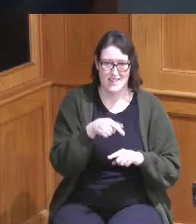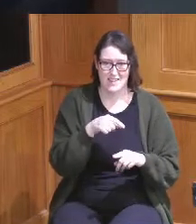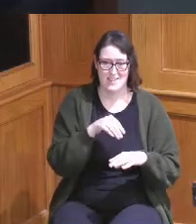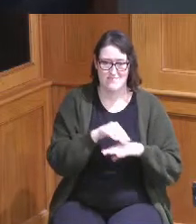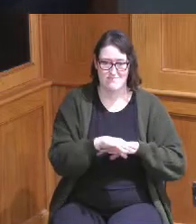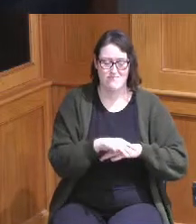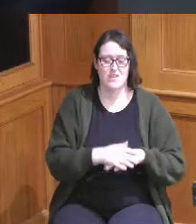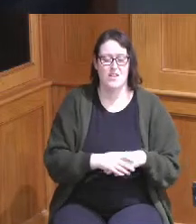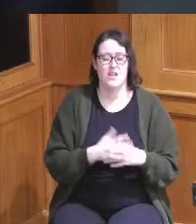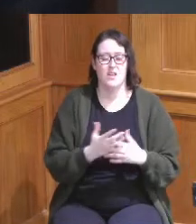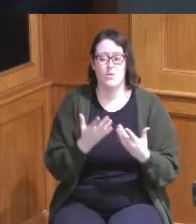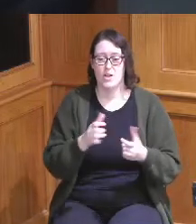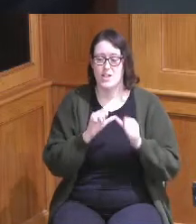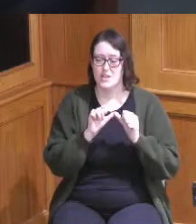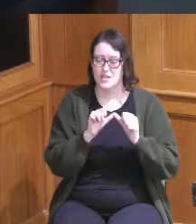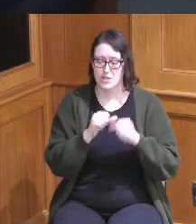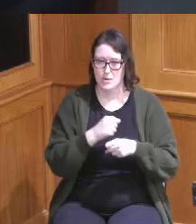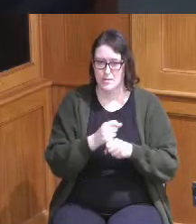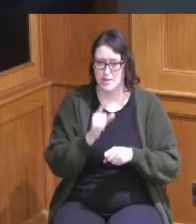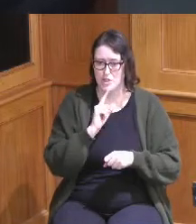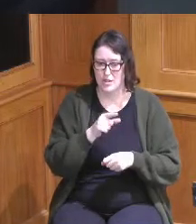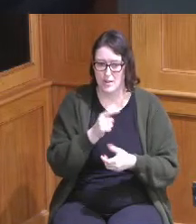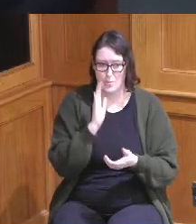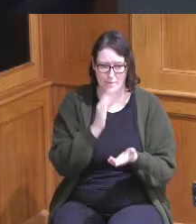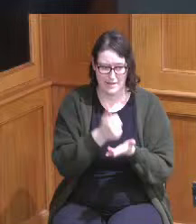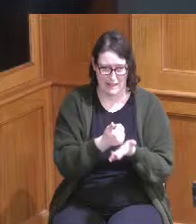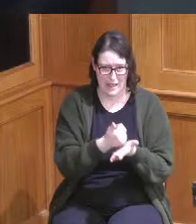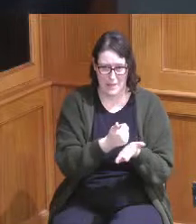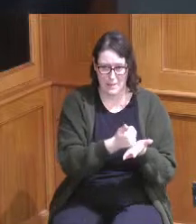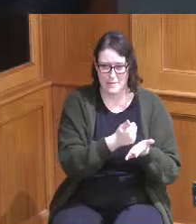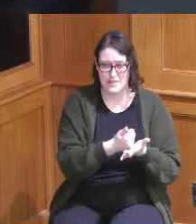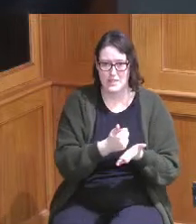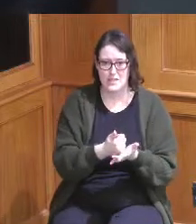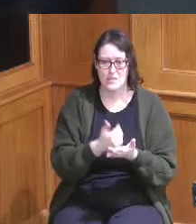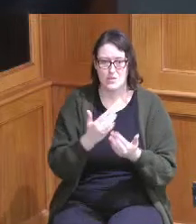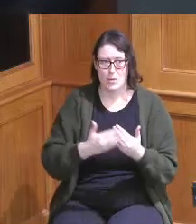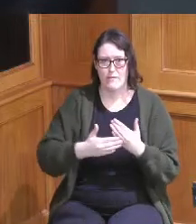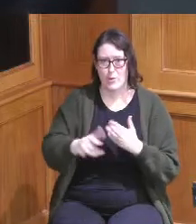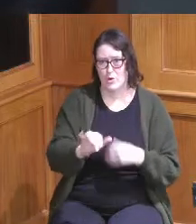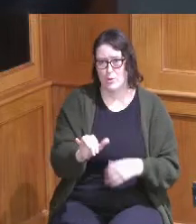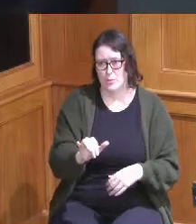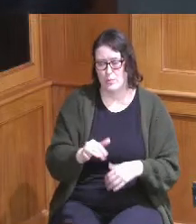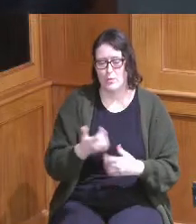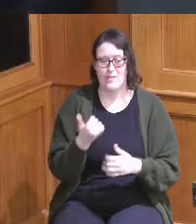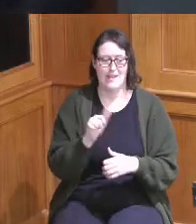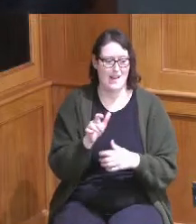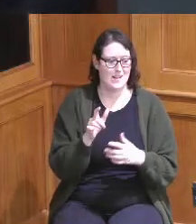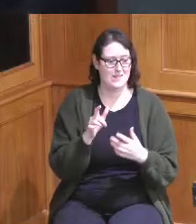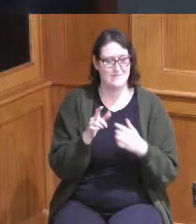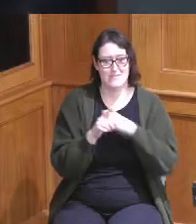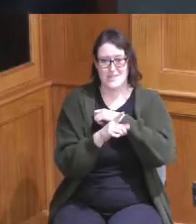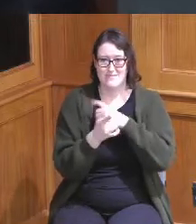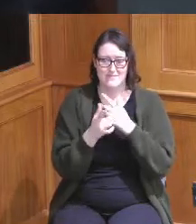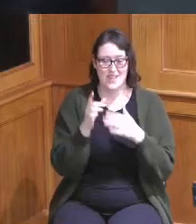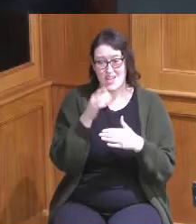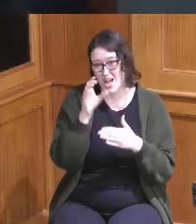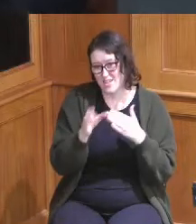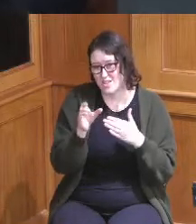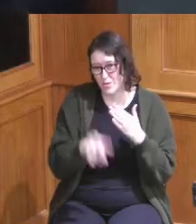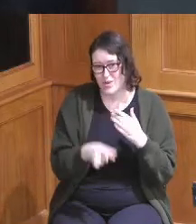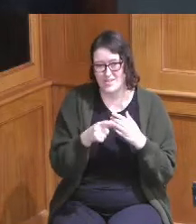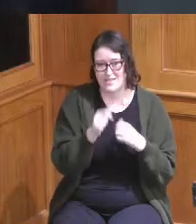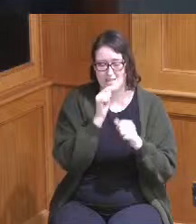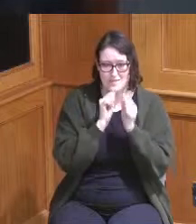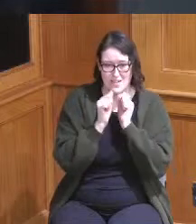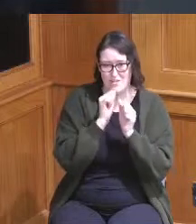And we continue to ensure that they're helped moving forward with any consequences they may have suffered from this